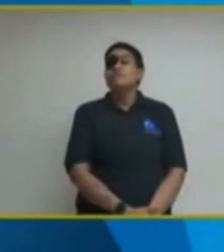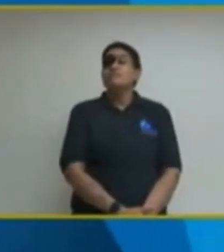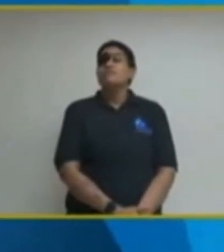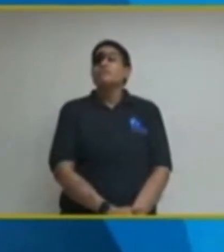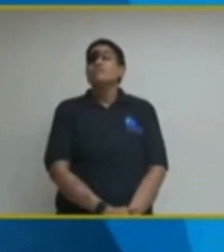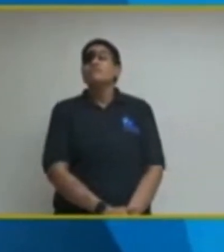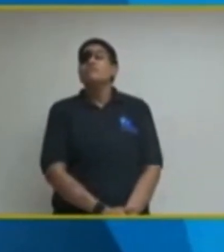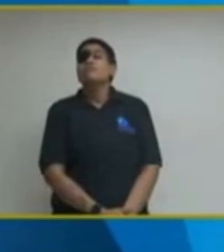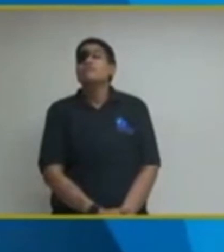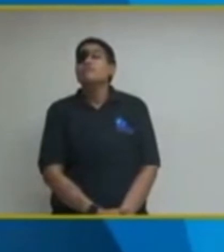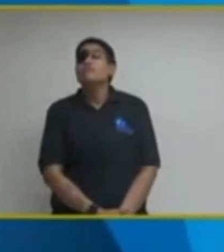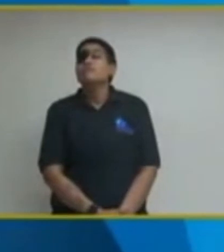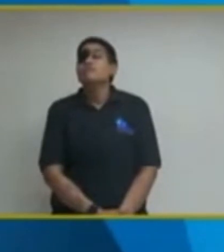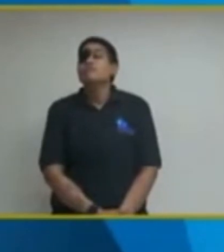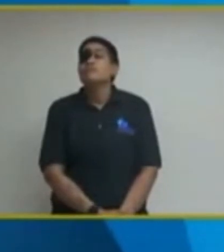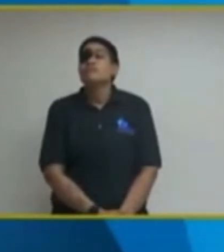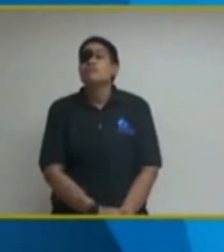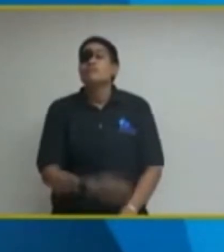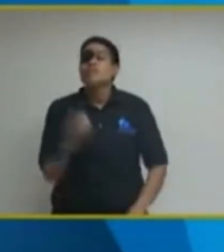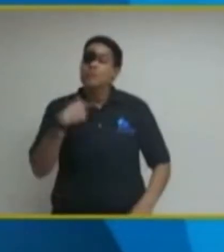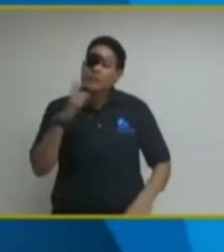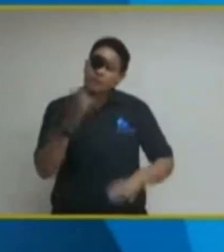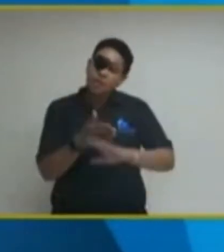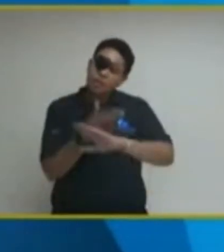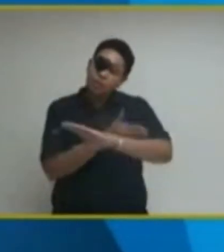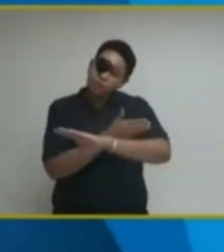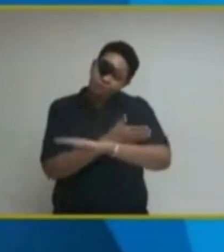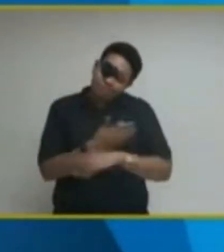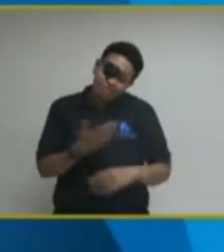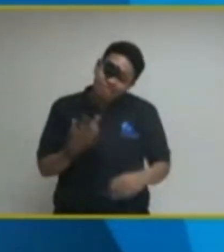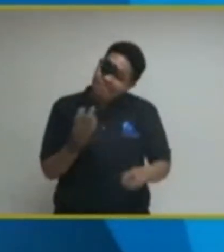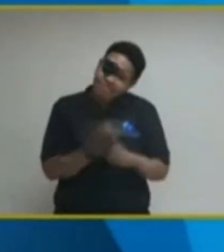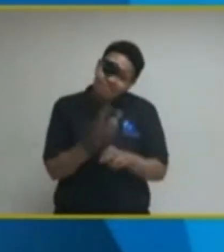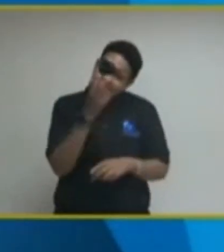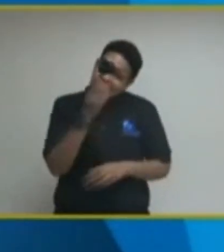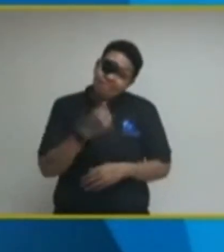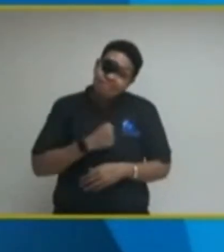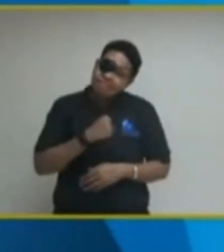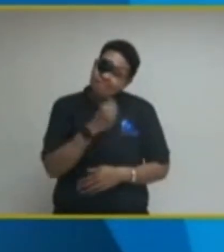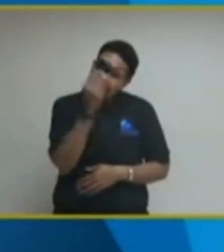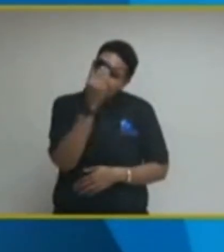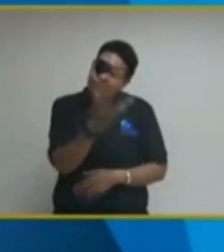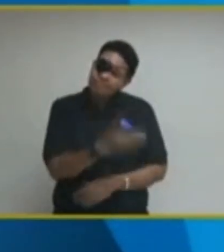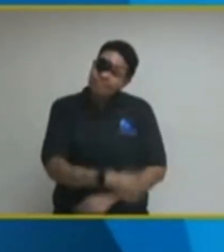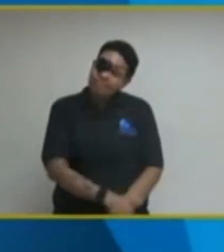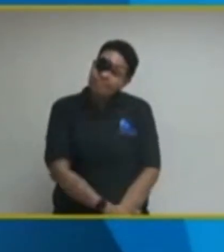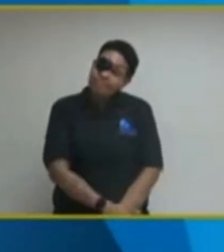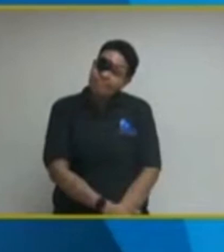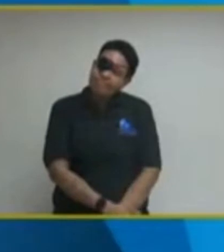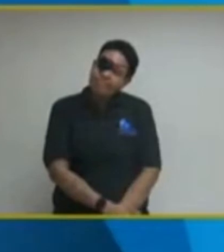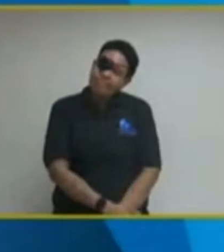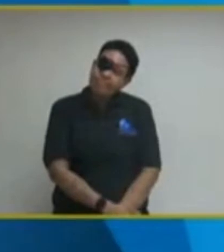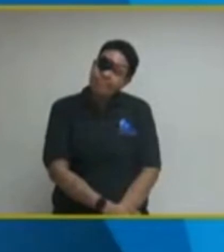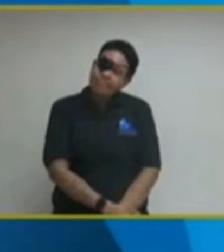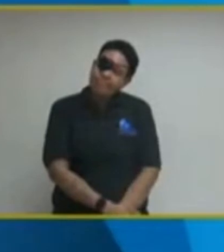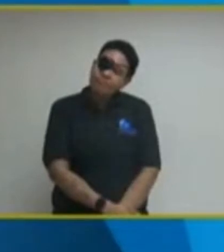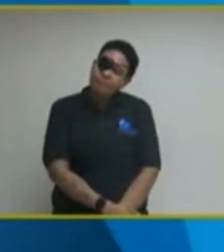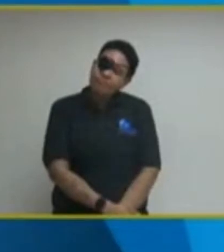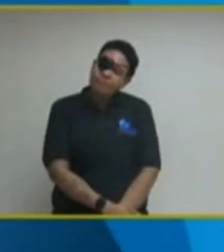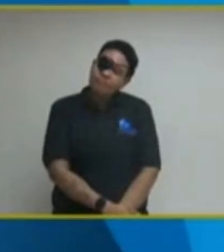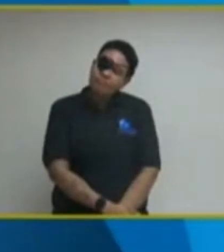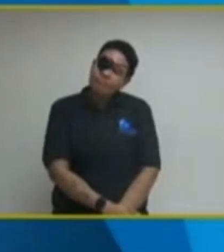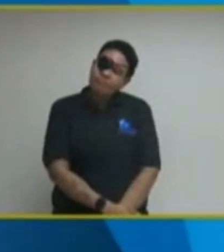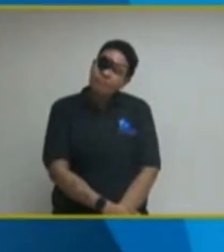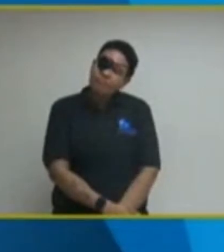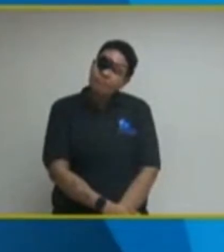what we call post-market surveillance. So everybody in the world, every country in the world, will be